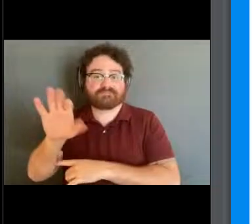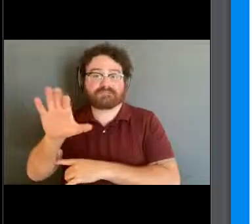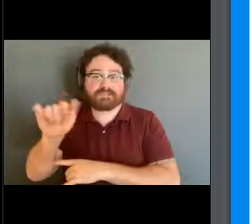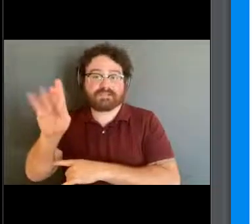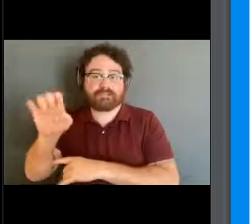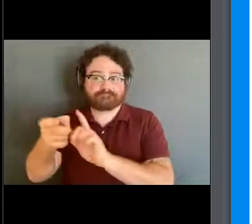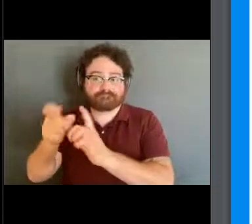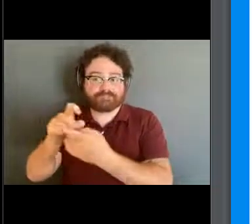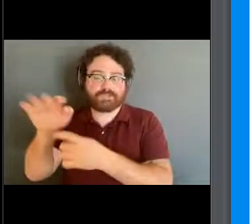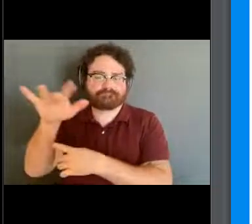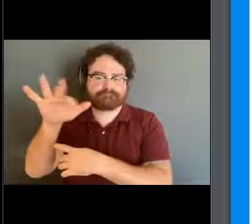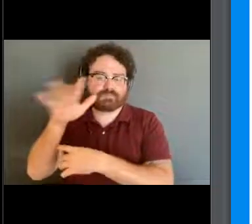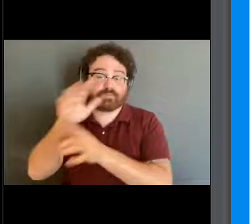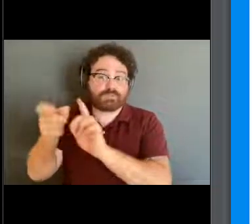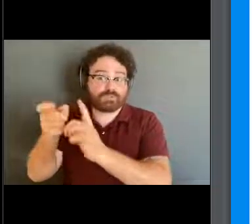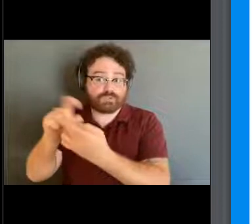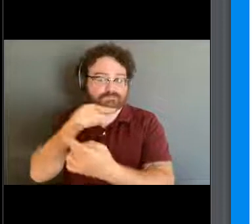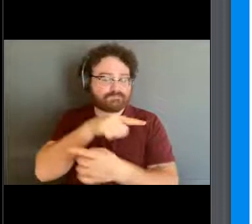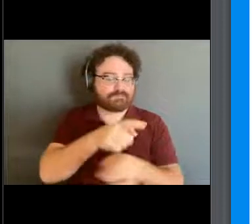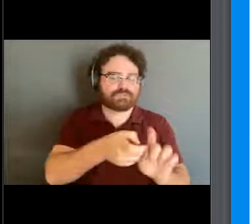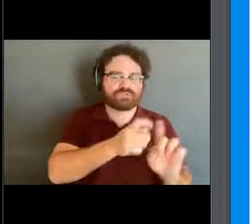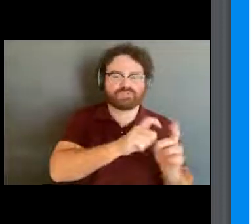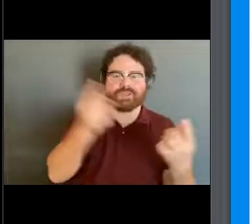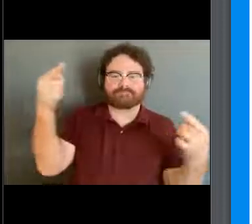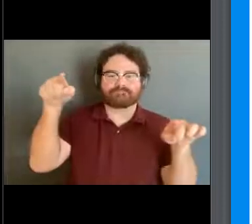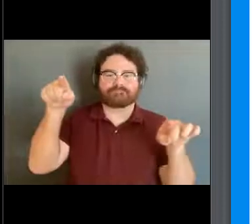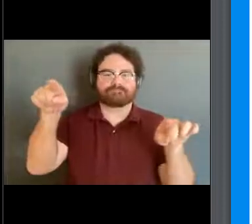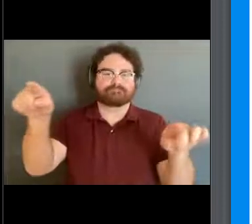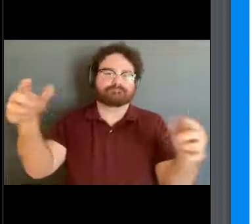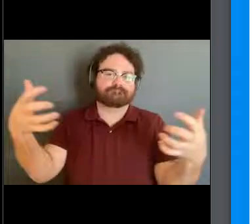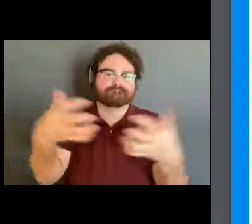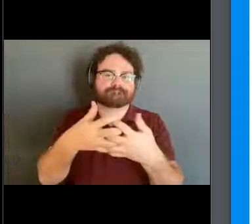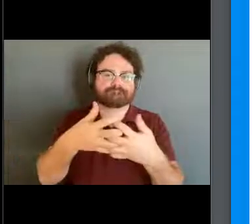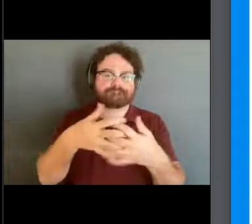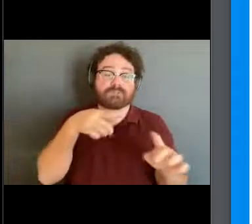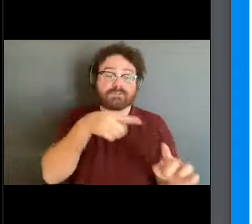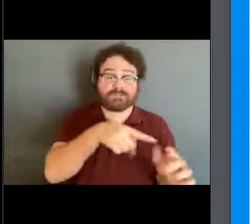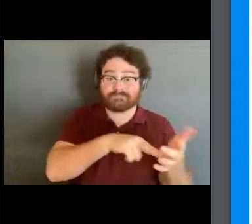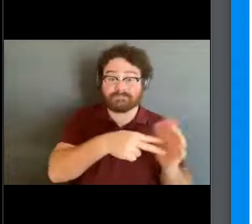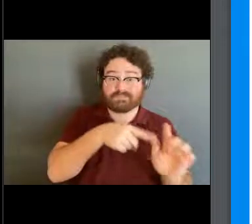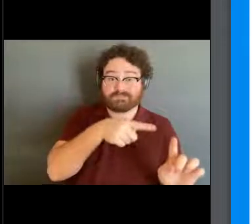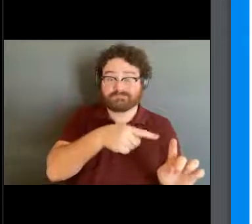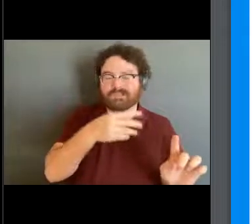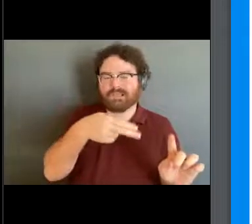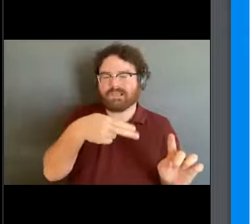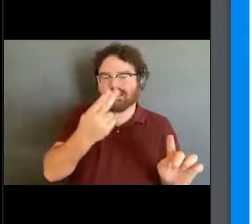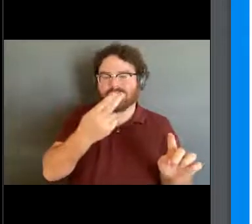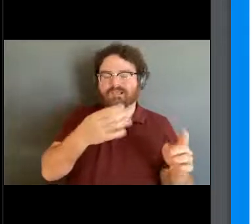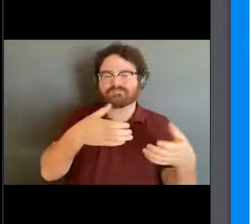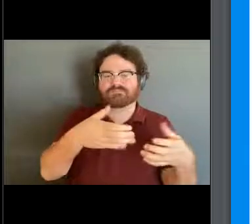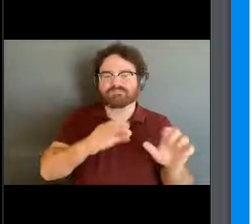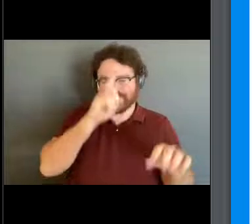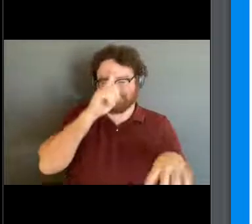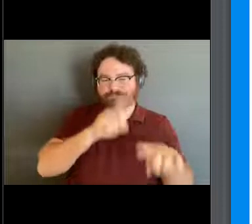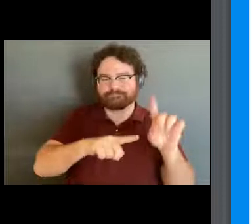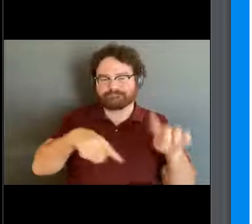response will have a high degree of decadal variability. And that means that the ocean response to